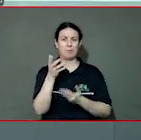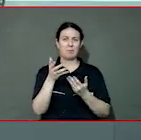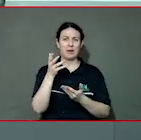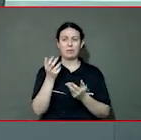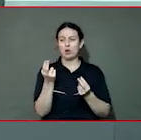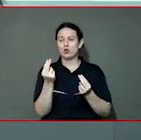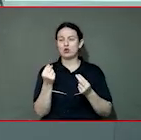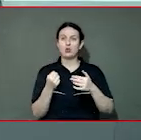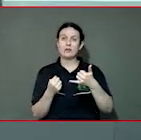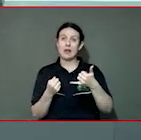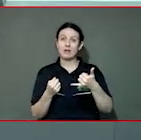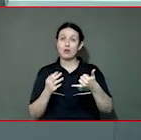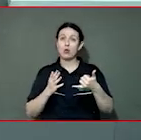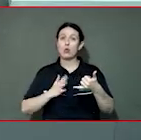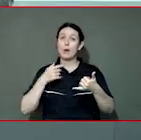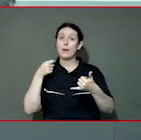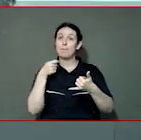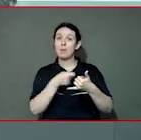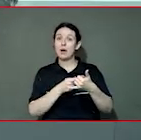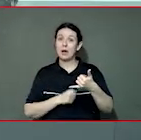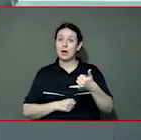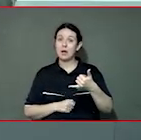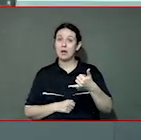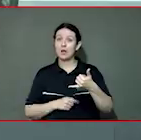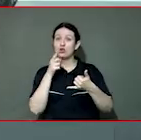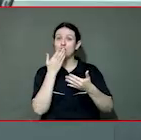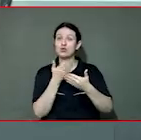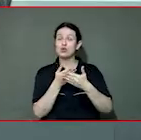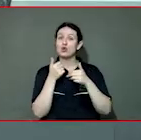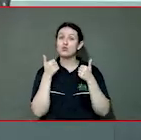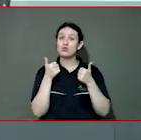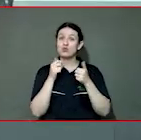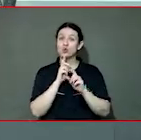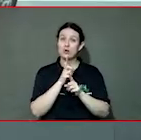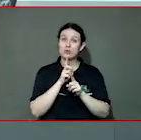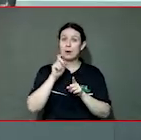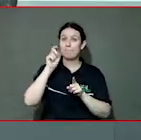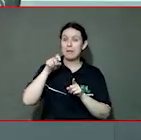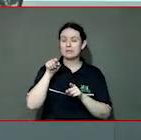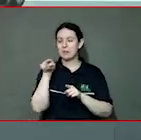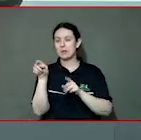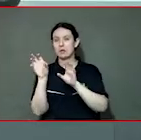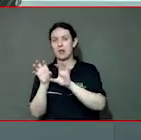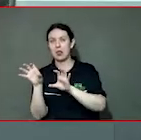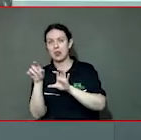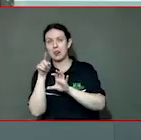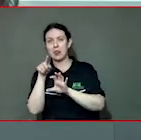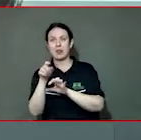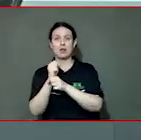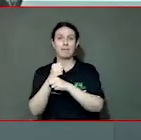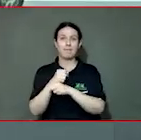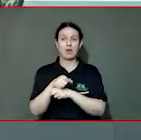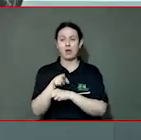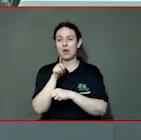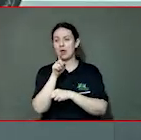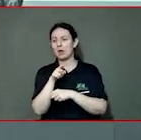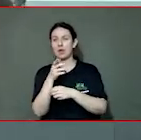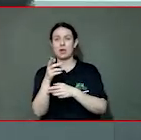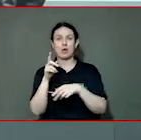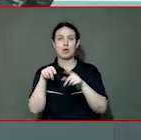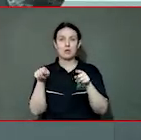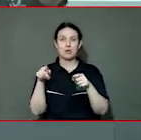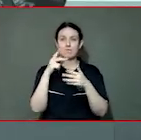phone, you can give good instructions. It must be this color, this mic, this properties,